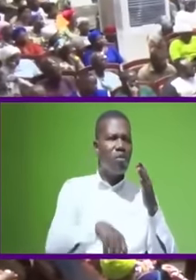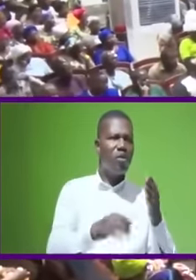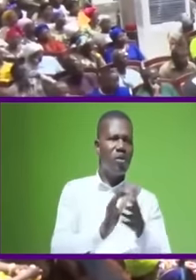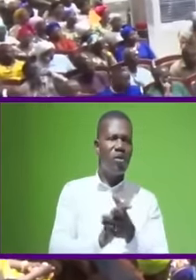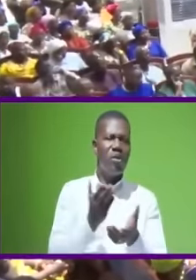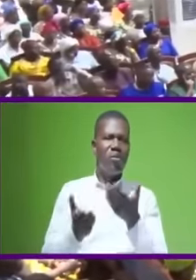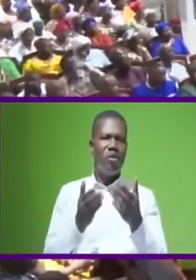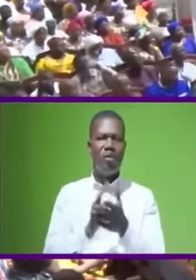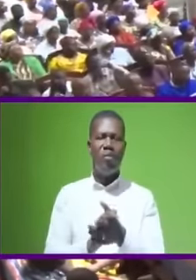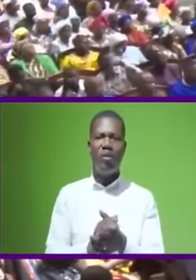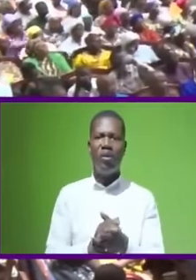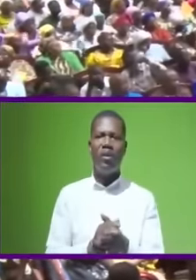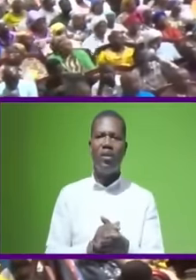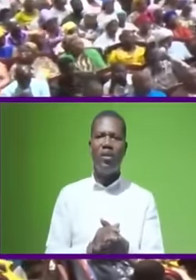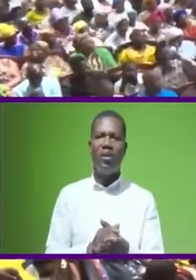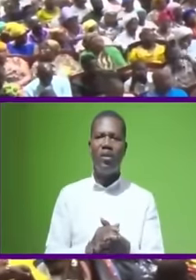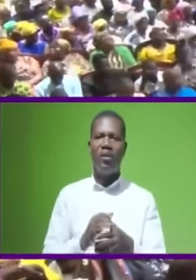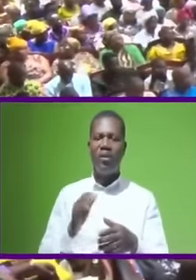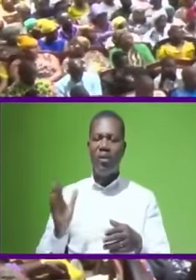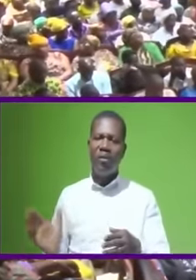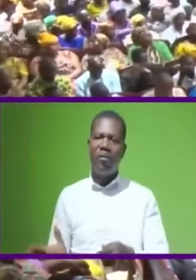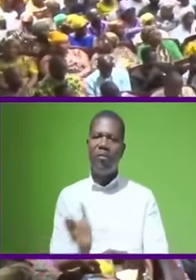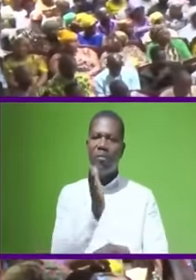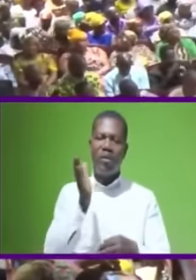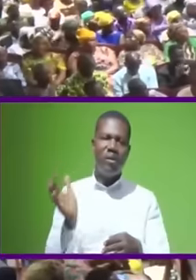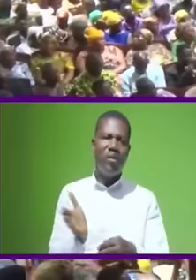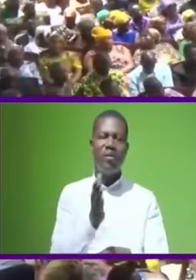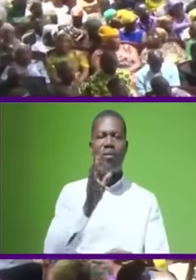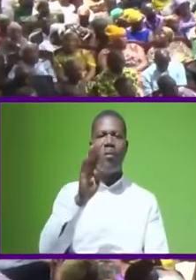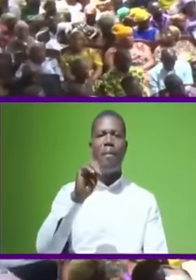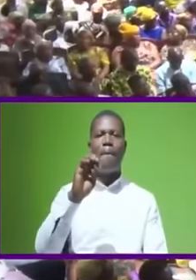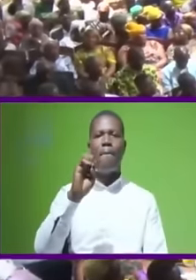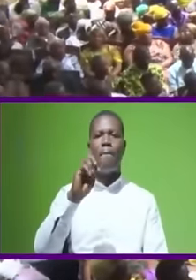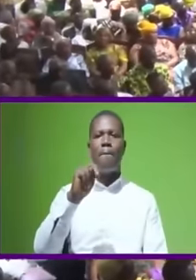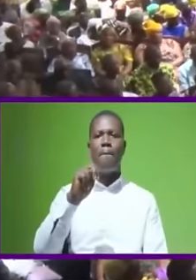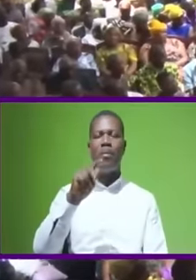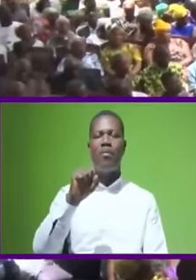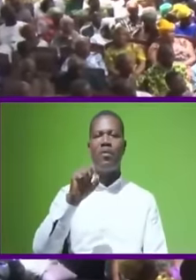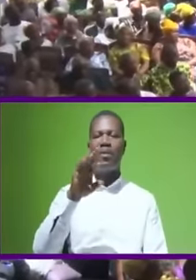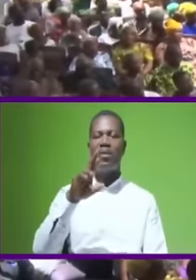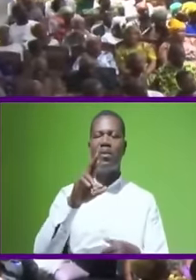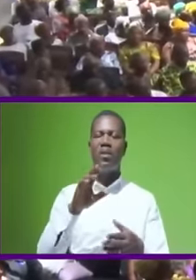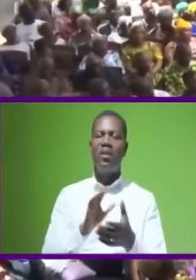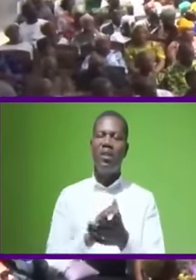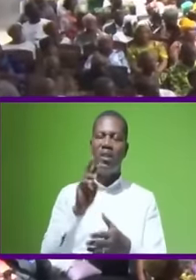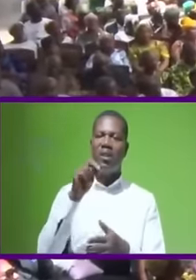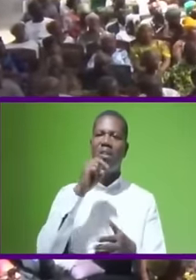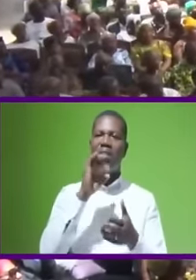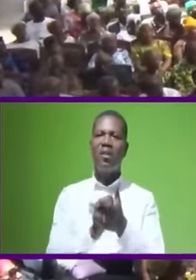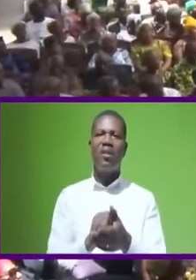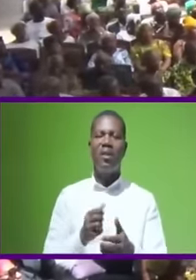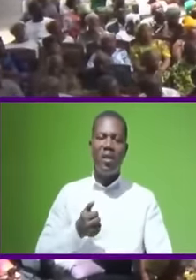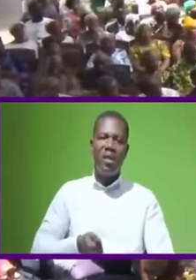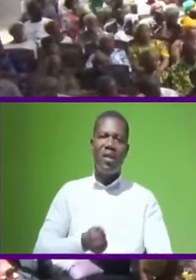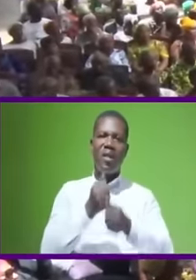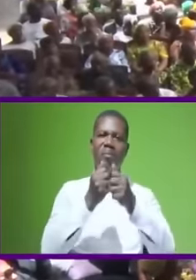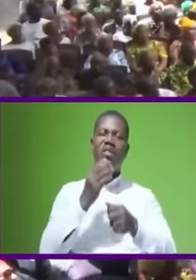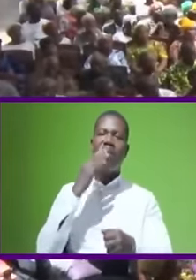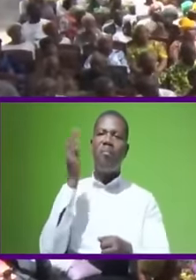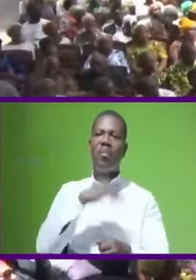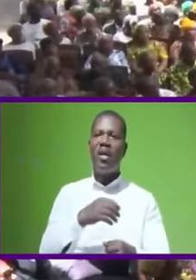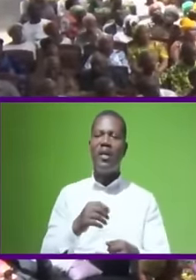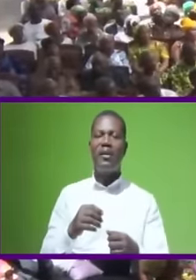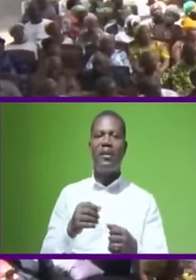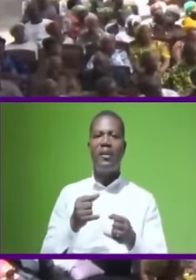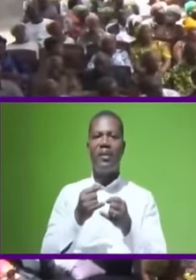mason or a bro or buffo and a carpenter or buffo still bender or buffo. Then I do not see why there should be